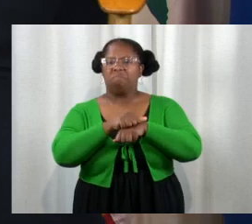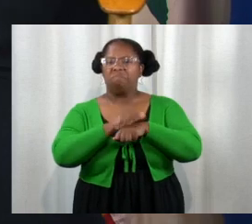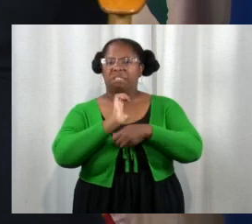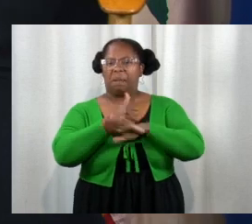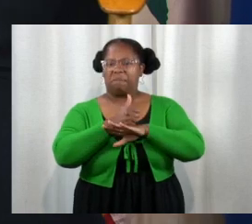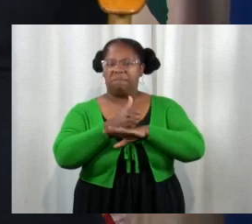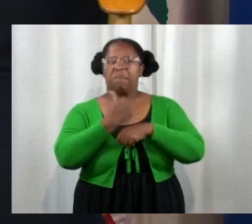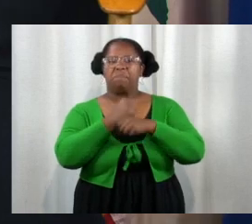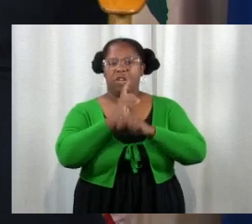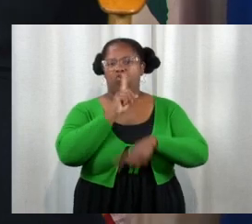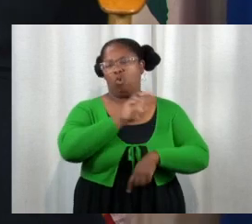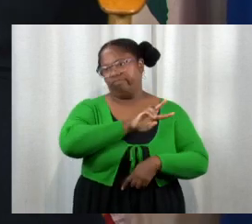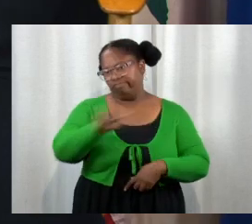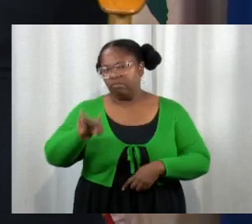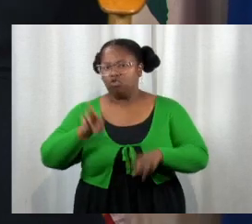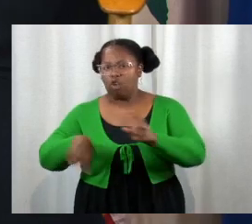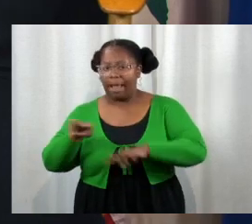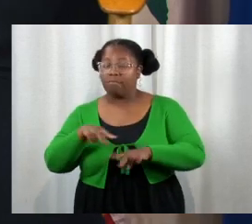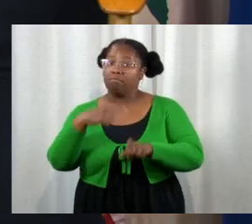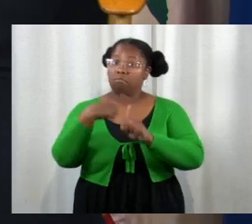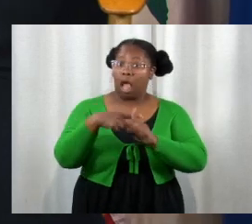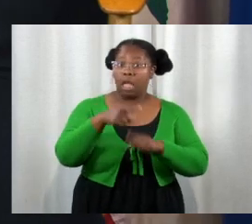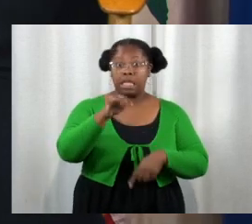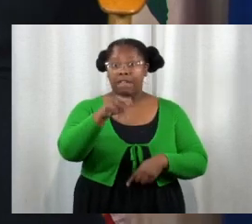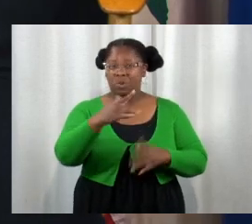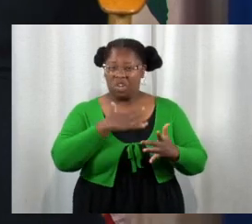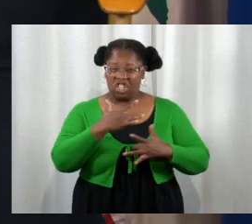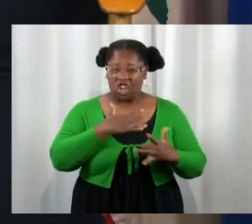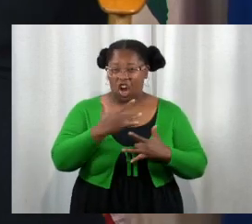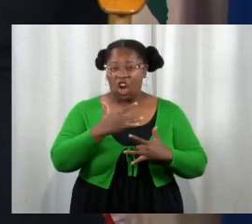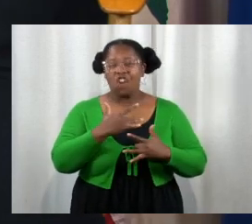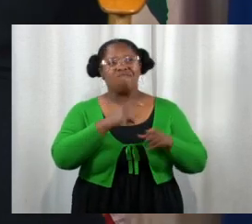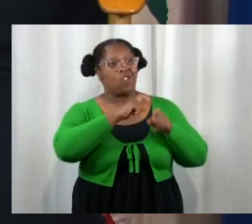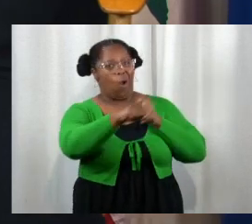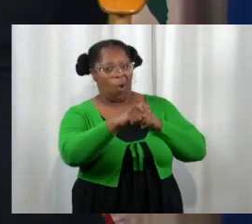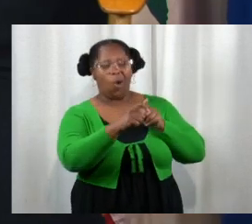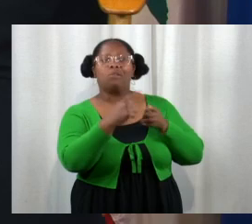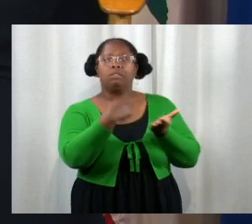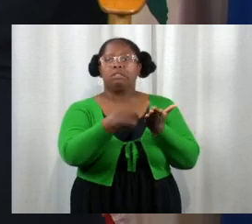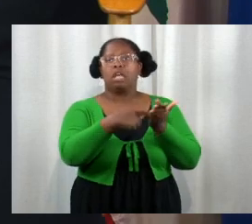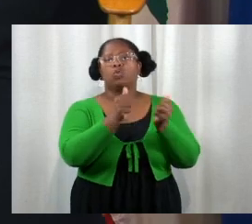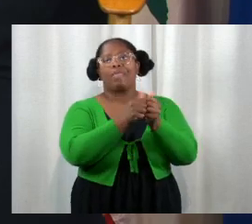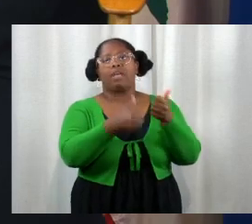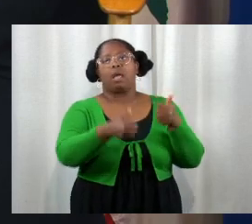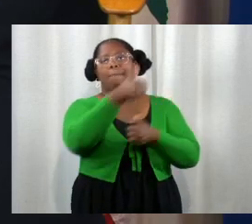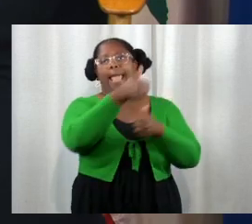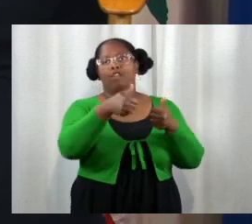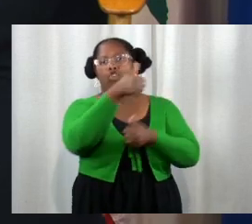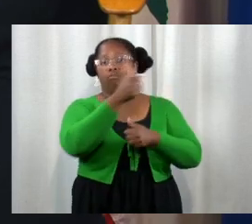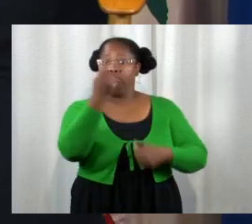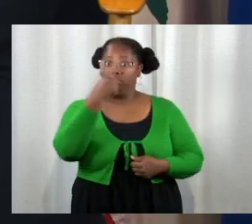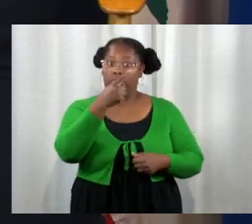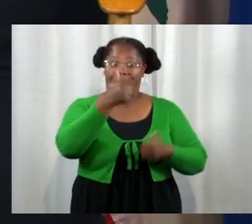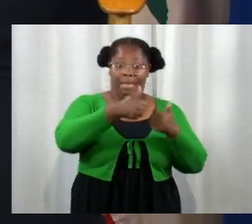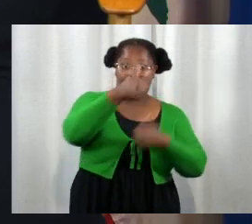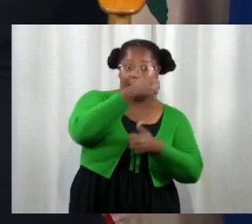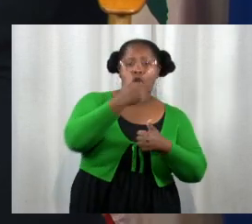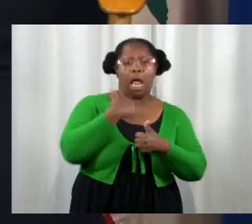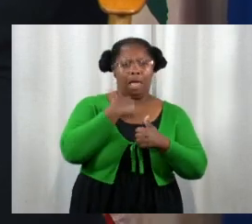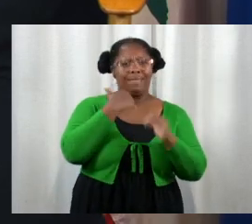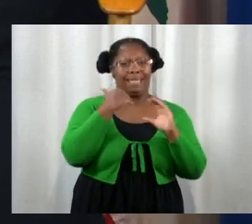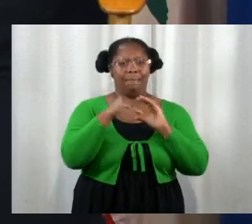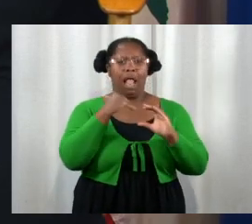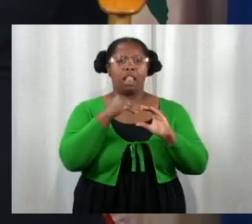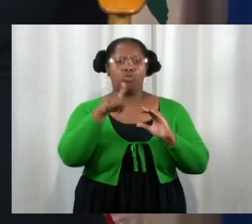on it. Residents can also share their concerns directly with their respective patrol commander. Each commander has an email address that they can respond